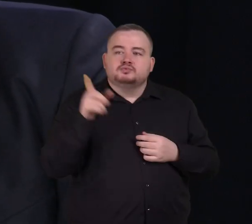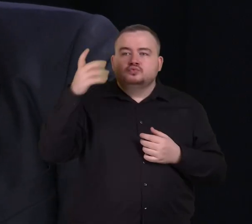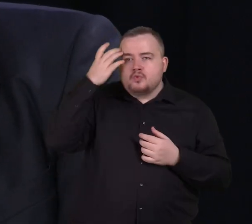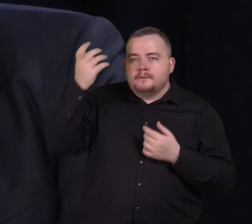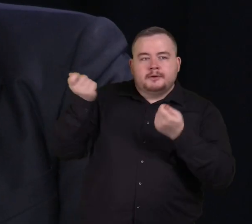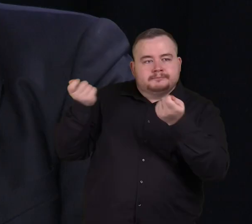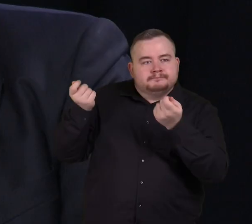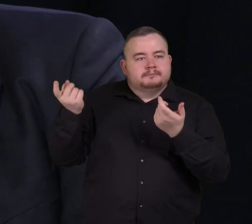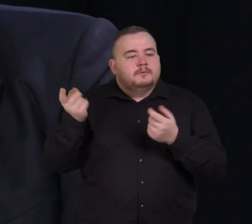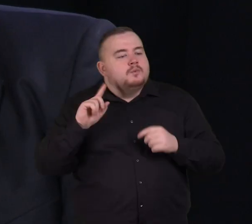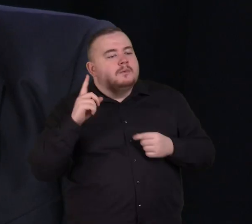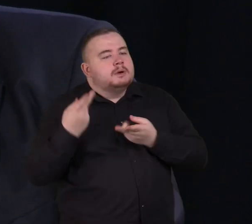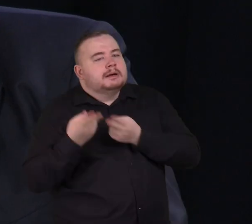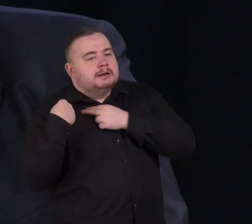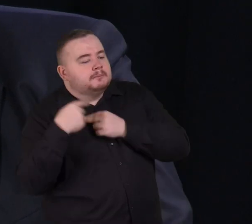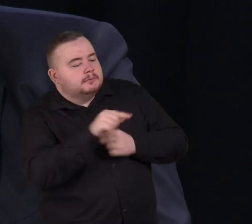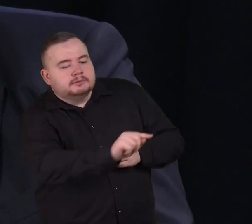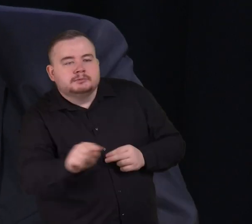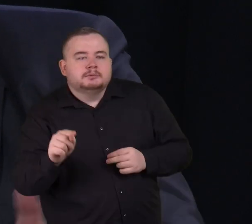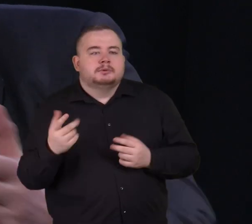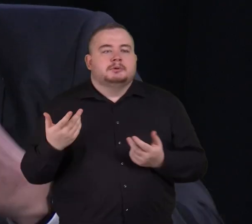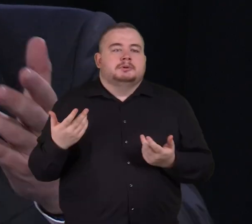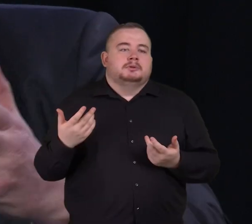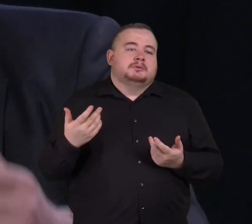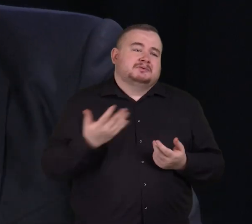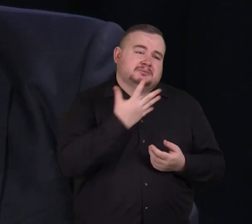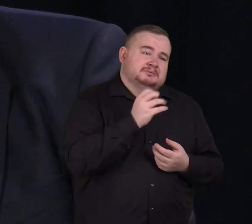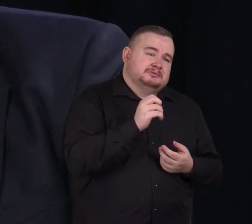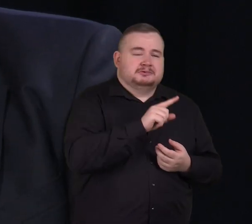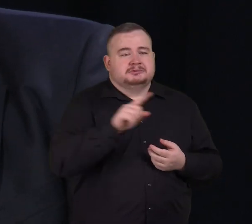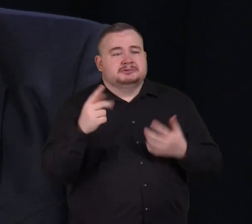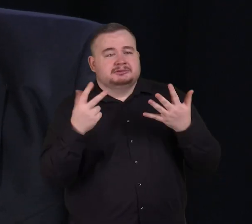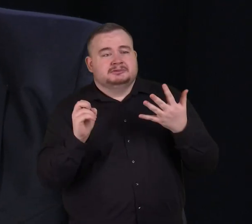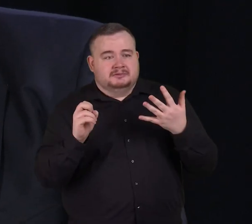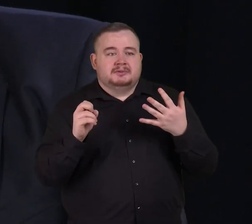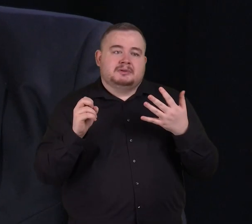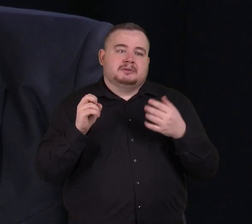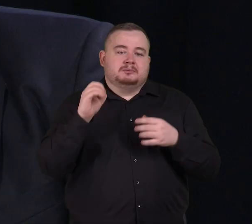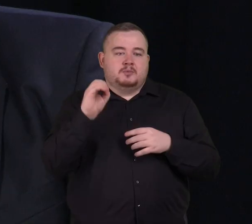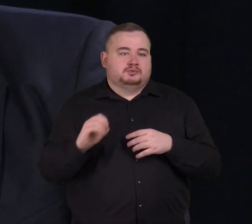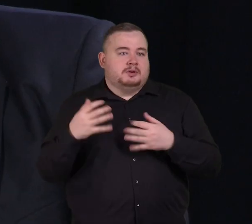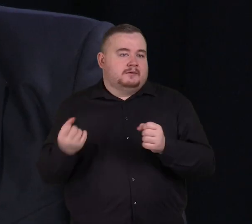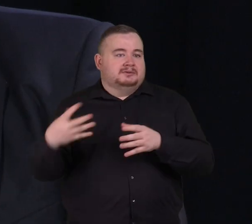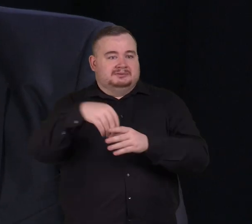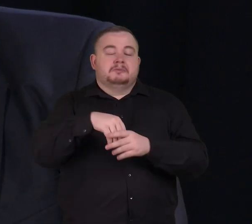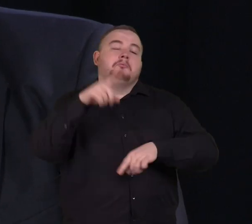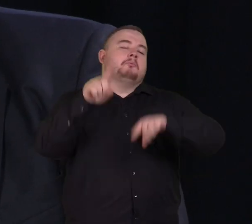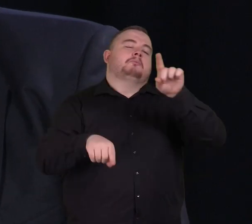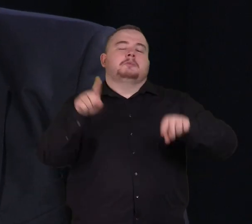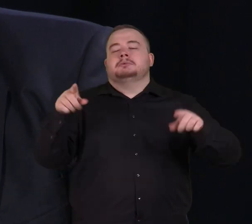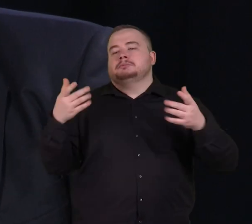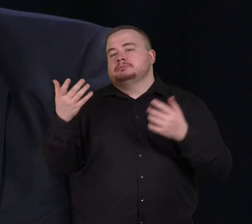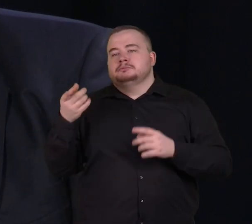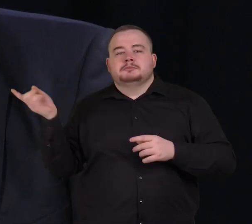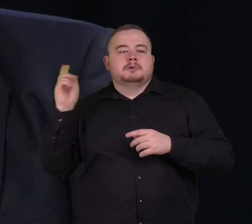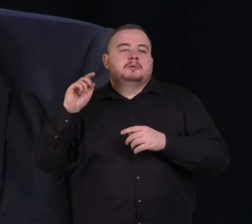50 to 80% of the investments, depending on member states, how member states are organized, are on a regional,